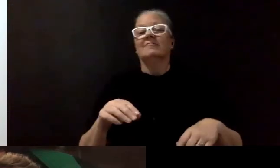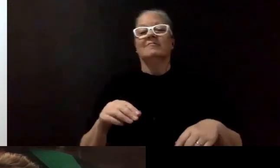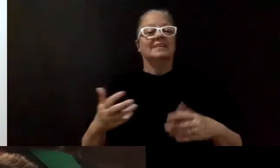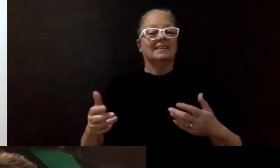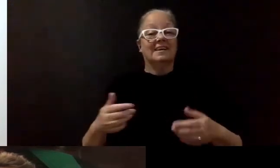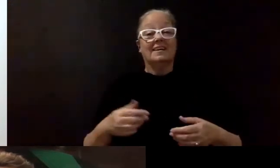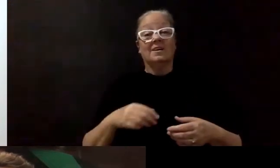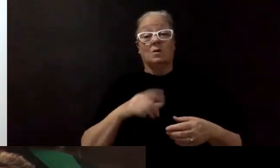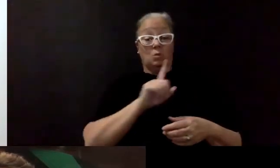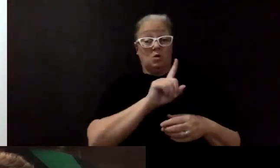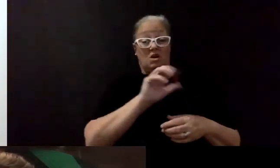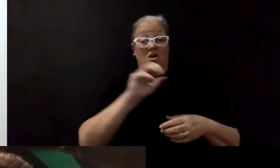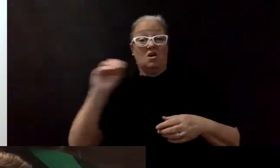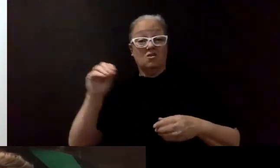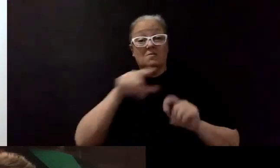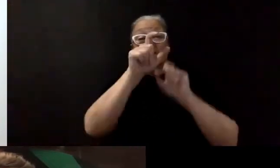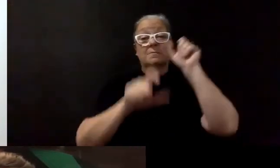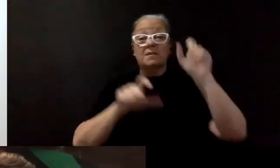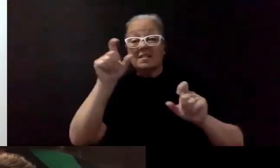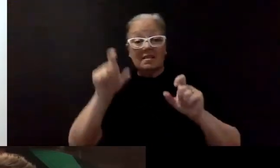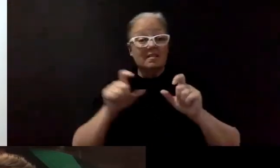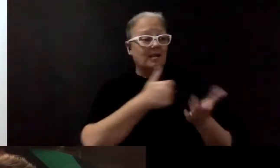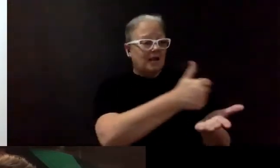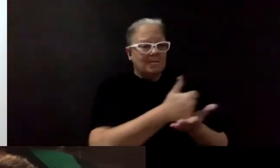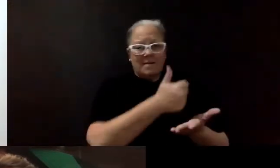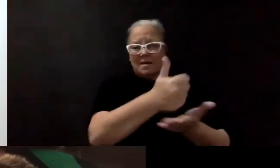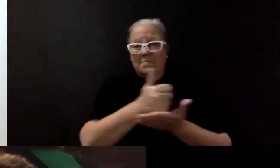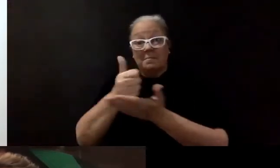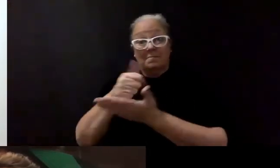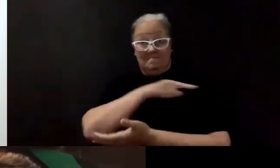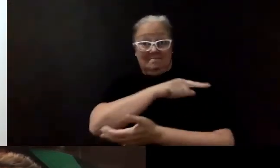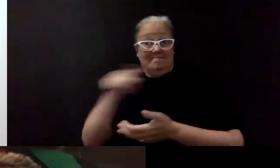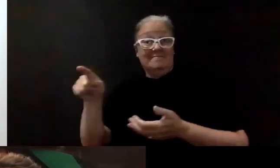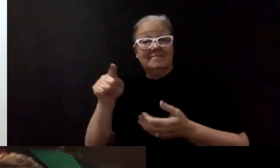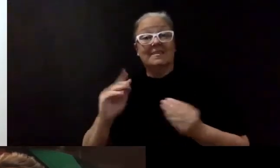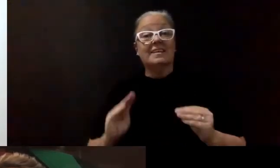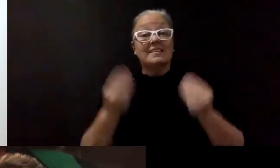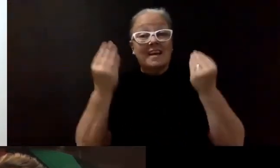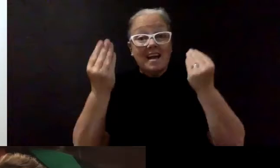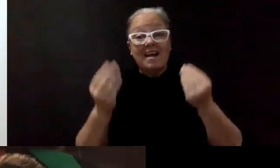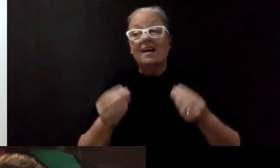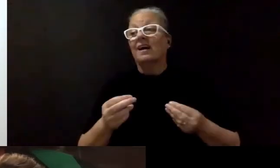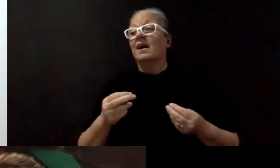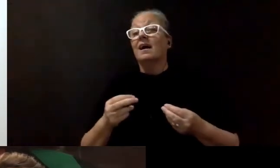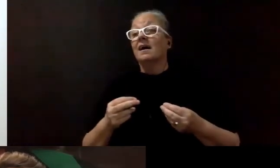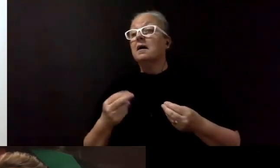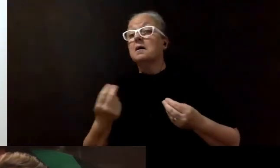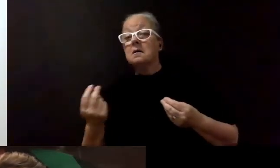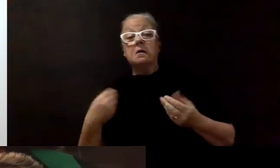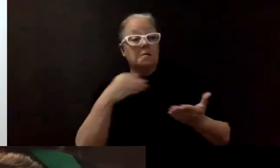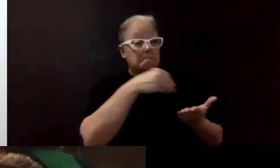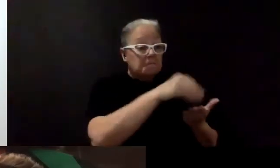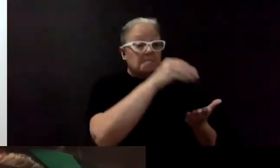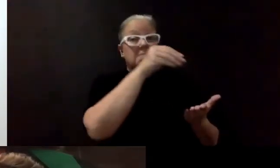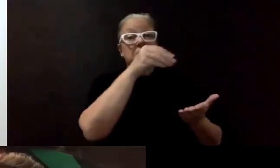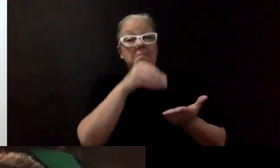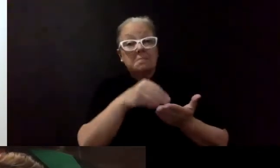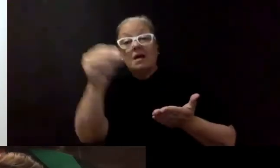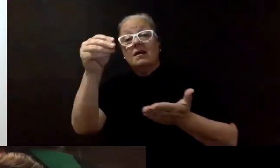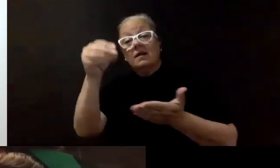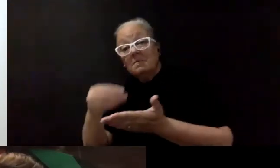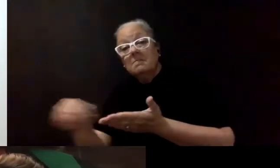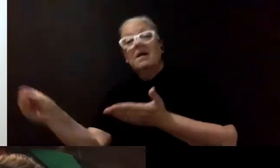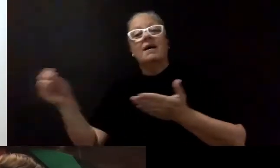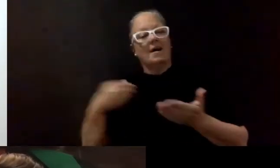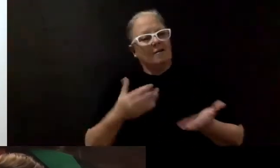directly in terms of working with them on events and projects and providing them paid work opportunities in the creative sector, things like that.